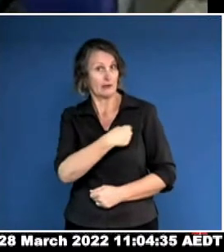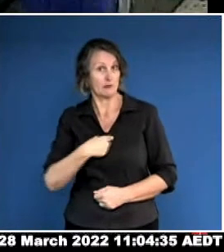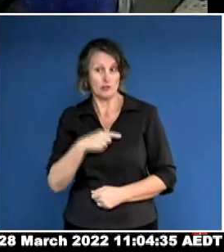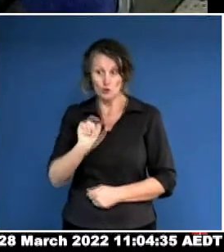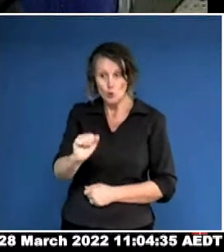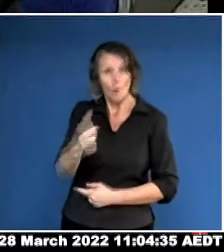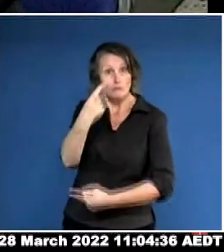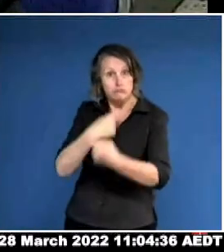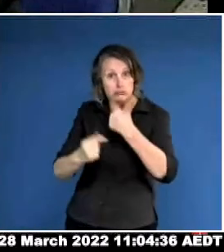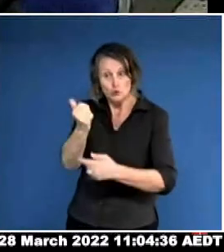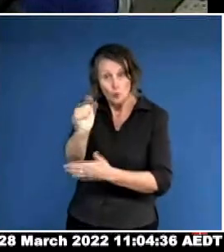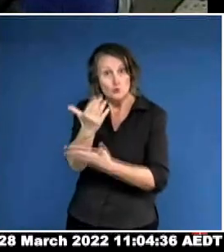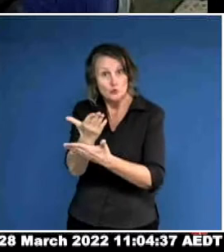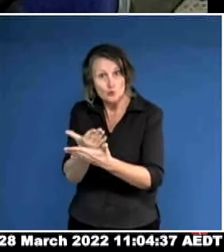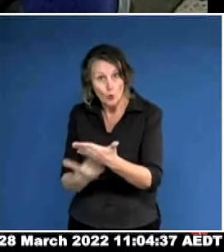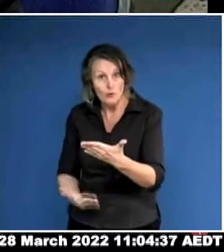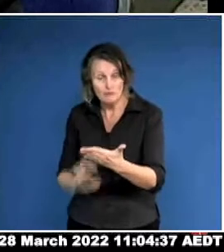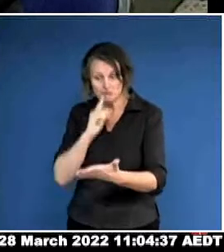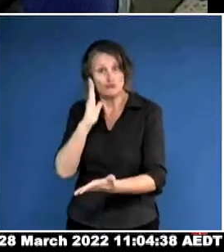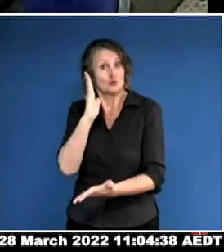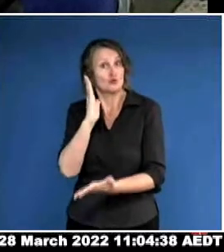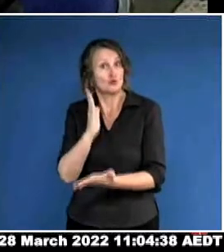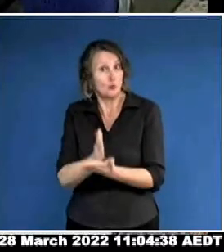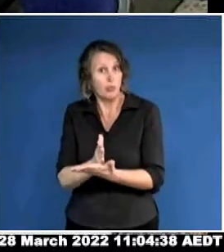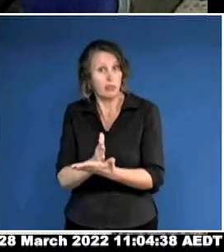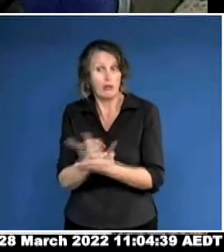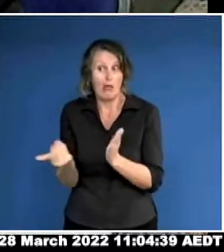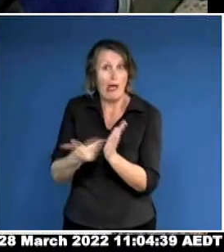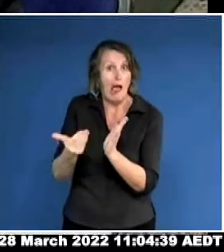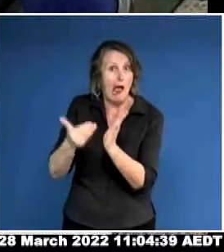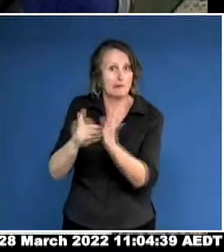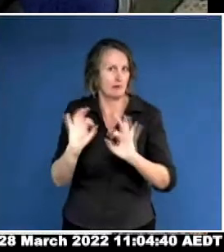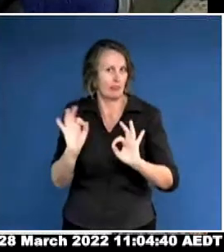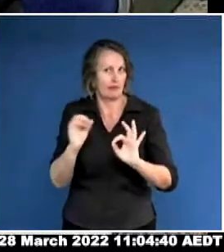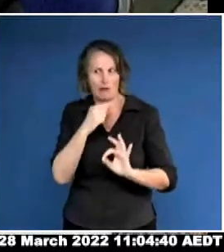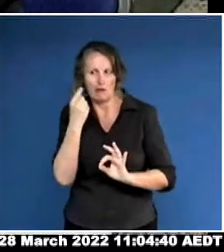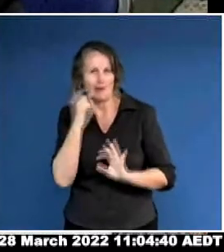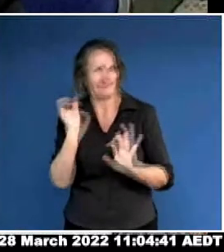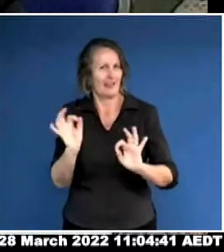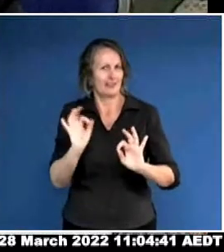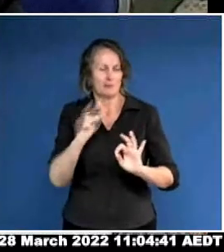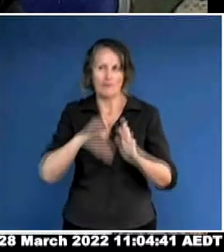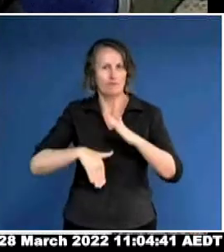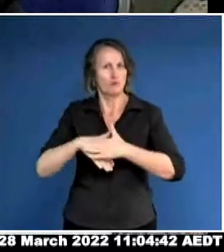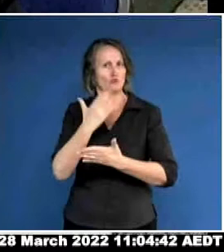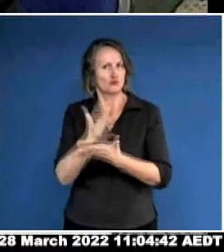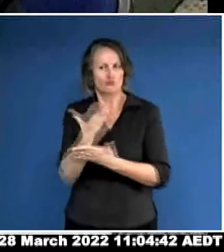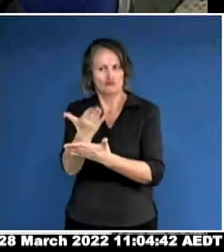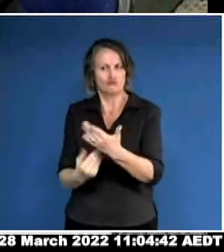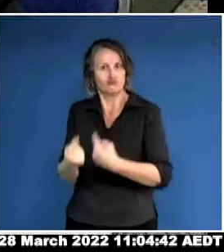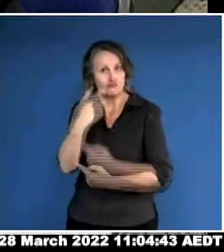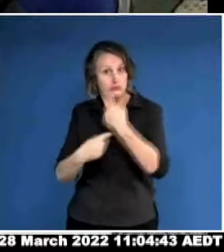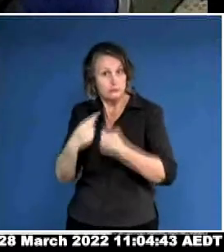you shall give will be the truth, the whole truth, and nothing but the truth? Yes. Thank you,